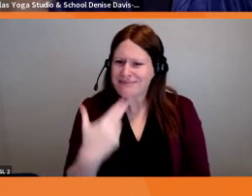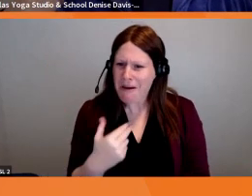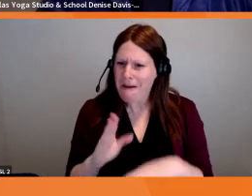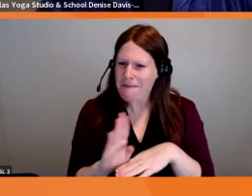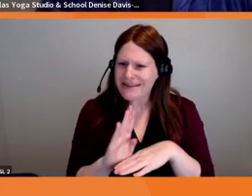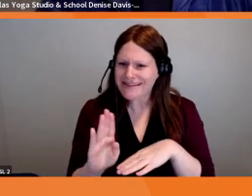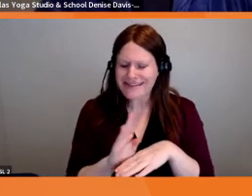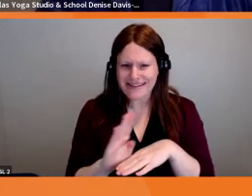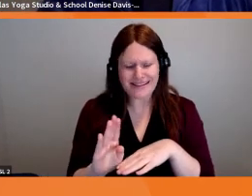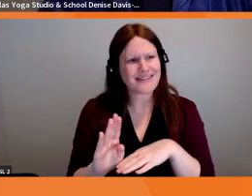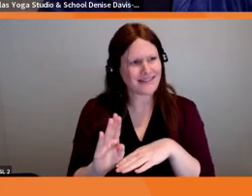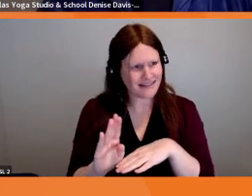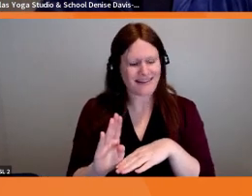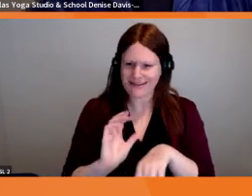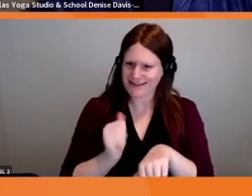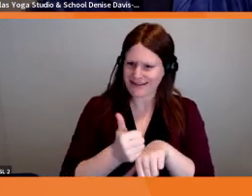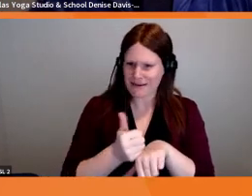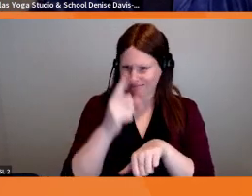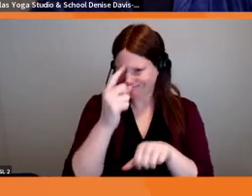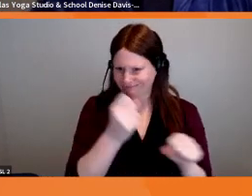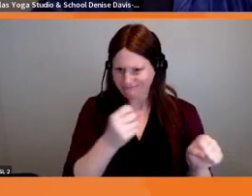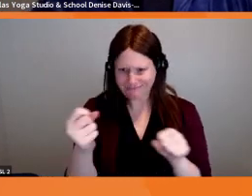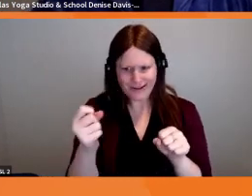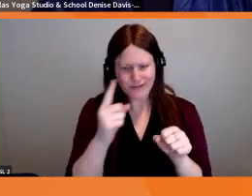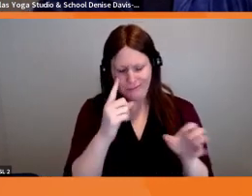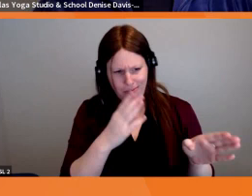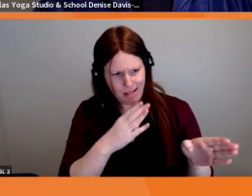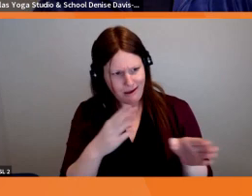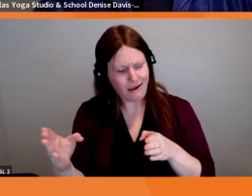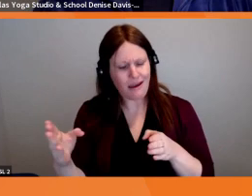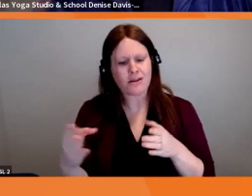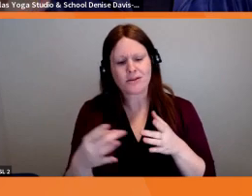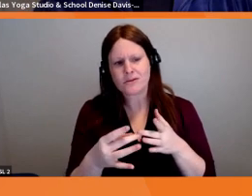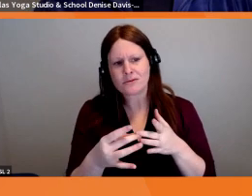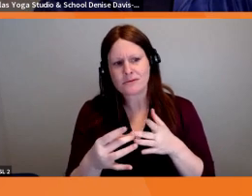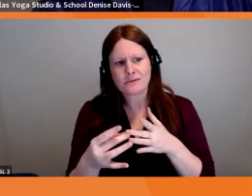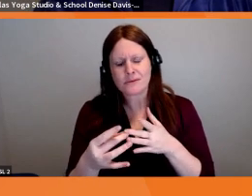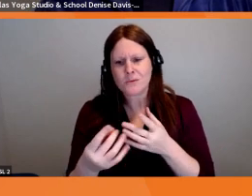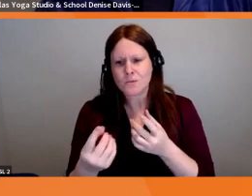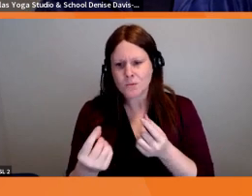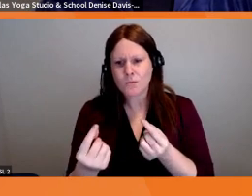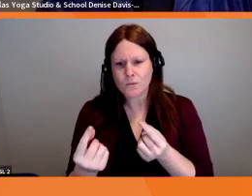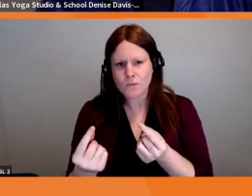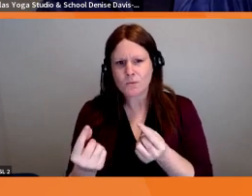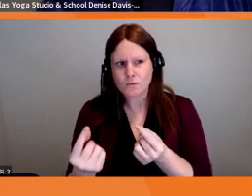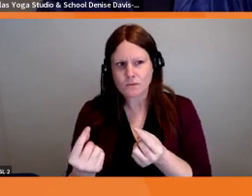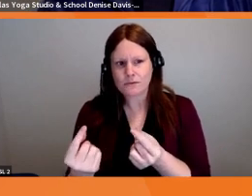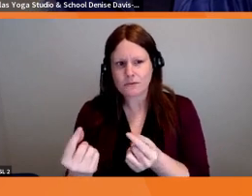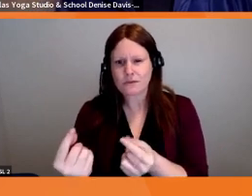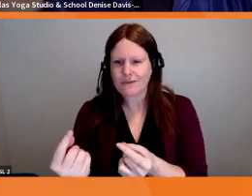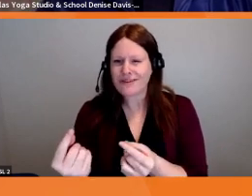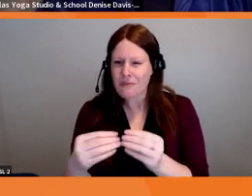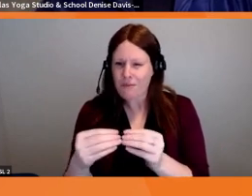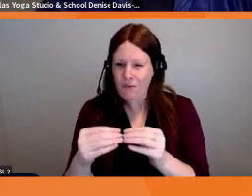begin to create our own plan to move forward in a way that tracks our fitness and